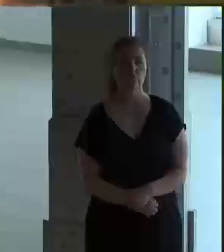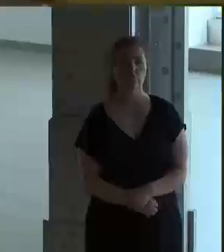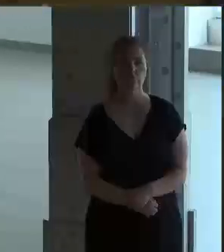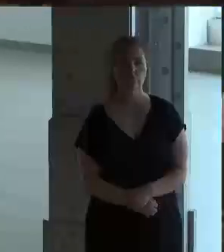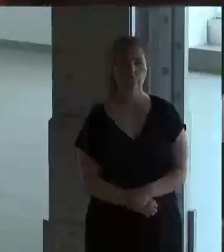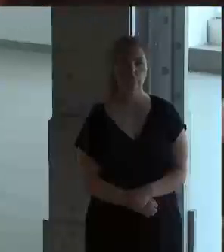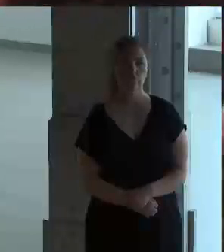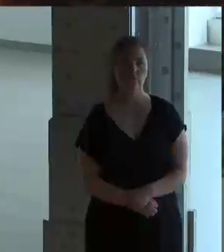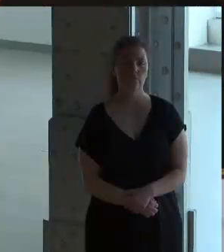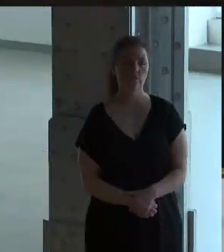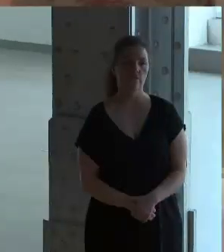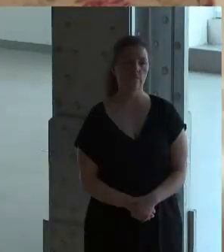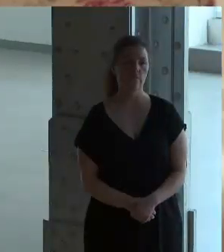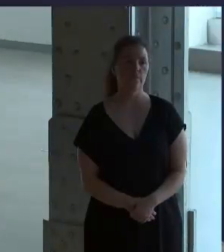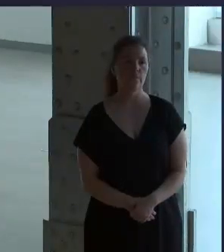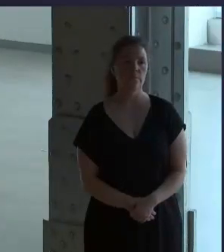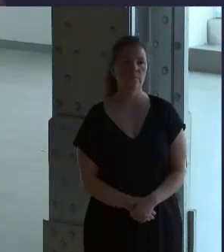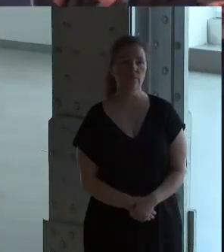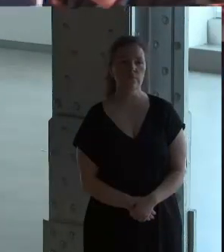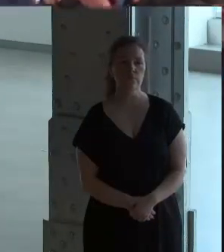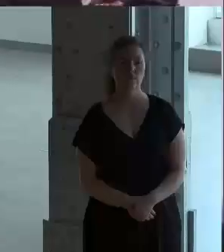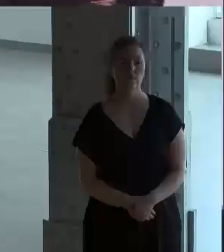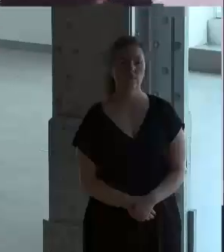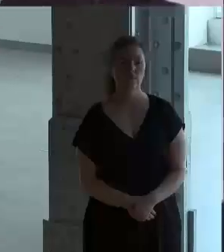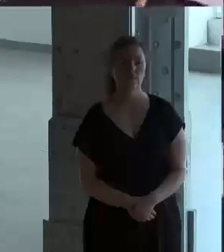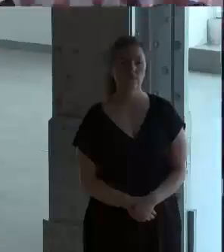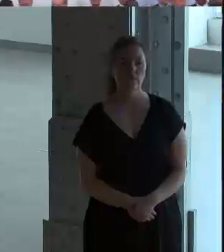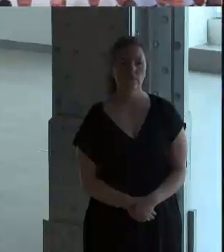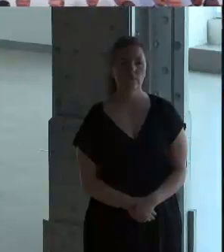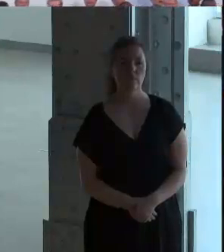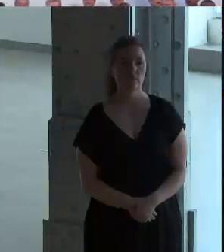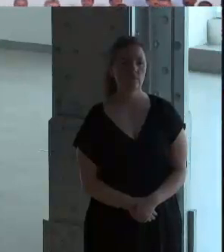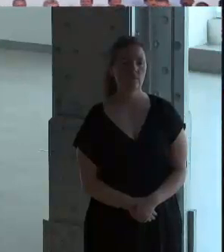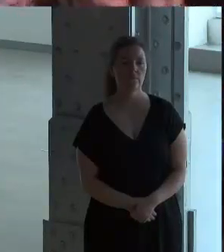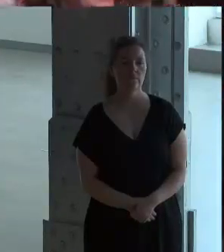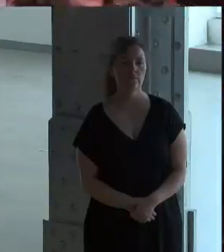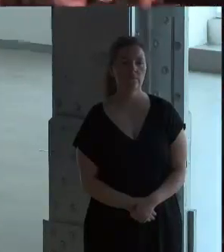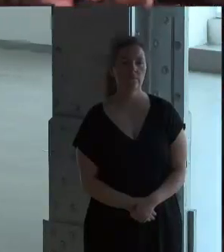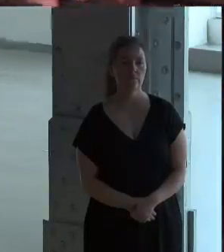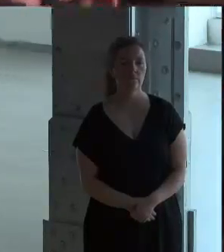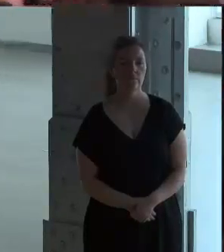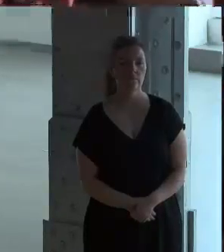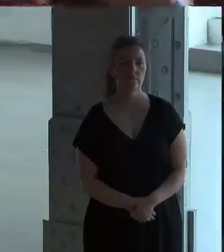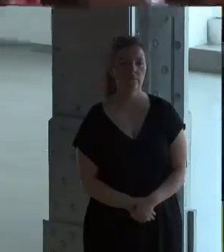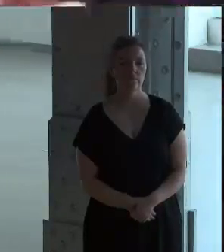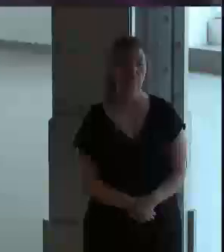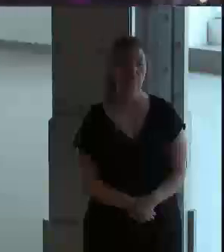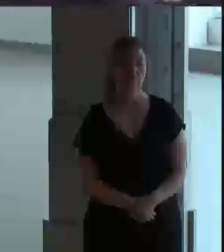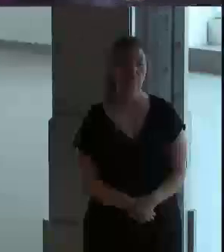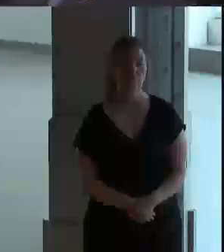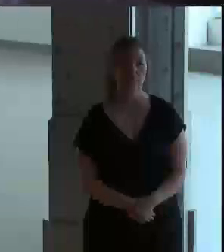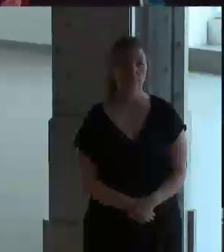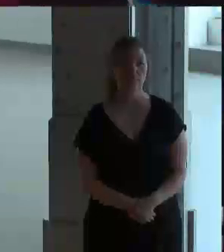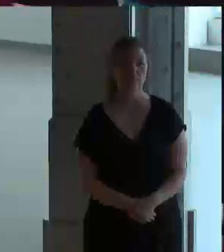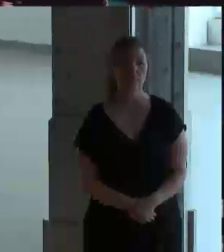on. What would it take to shift to renewables? I'm talking about breaking the impasse. Virtually every nation in the entire world agreed to